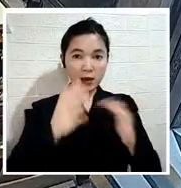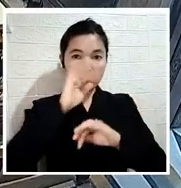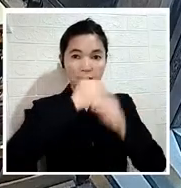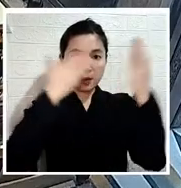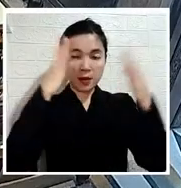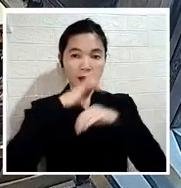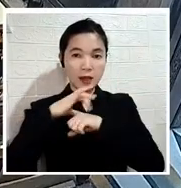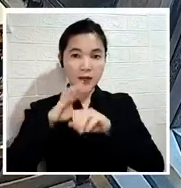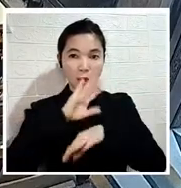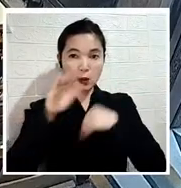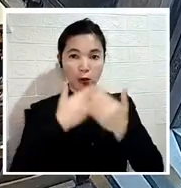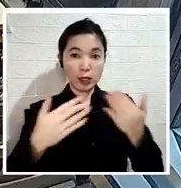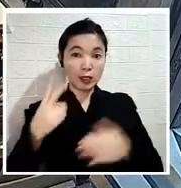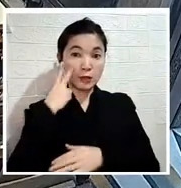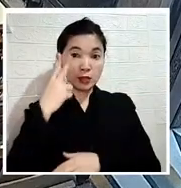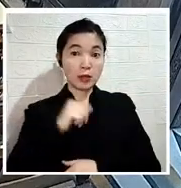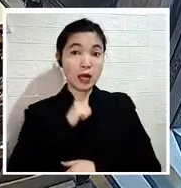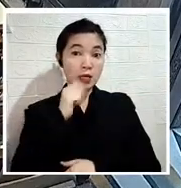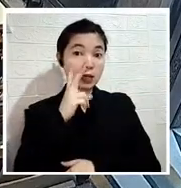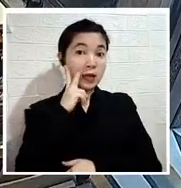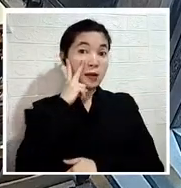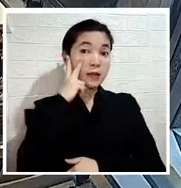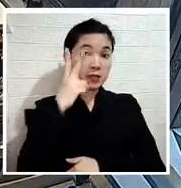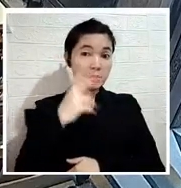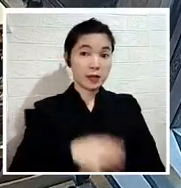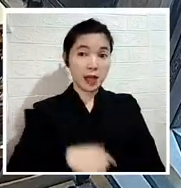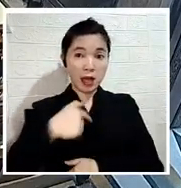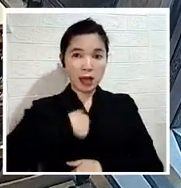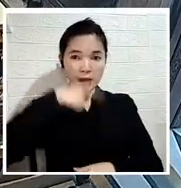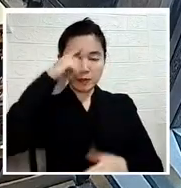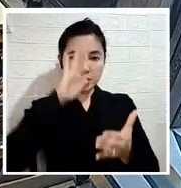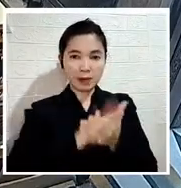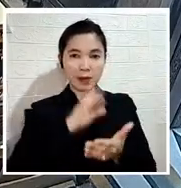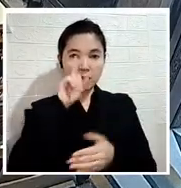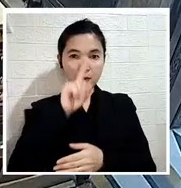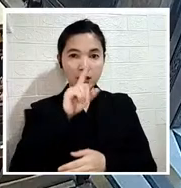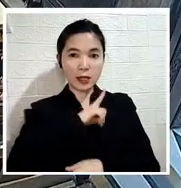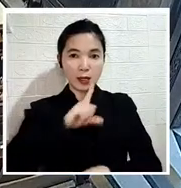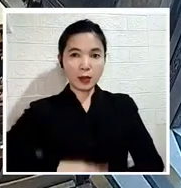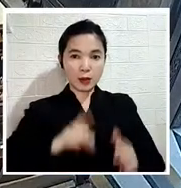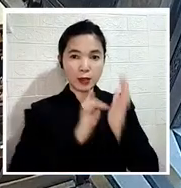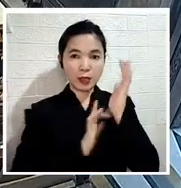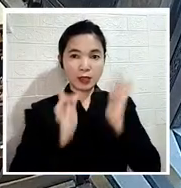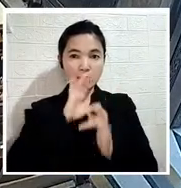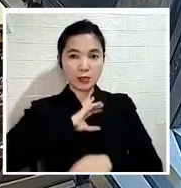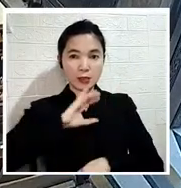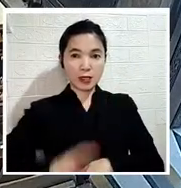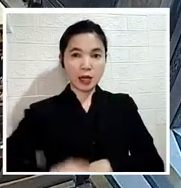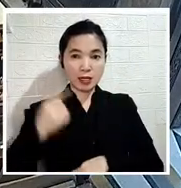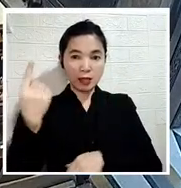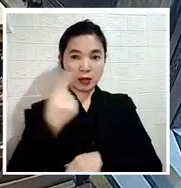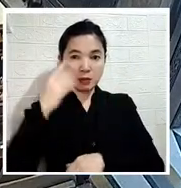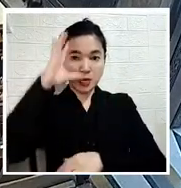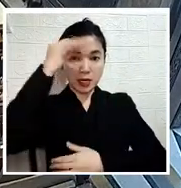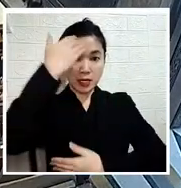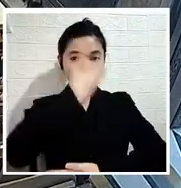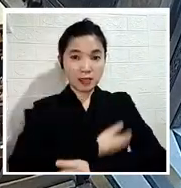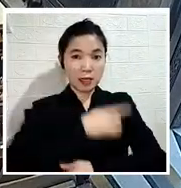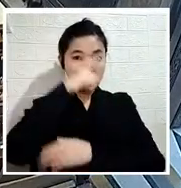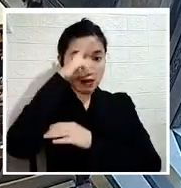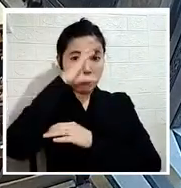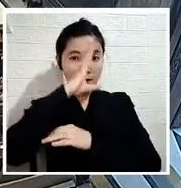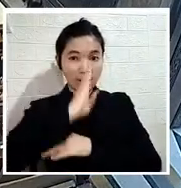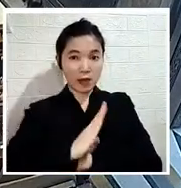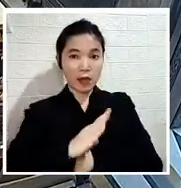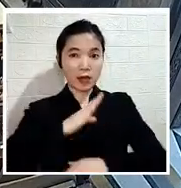all things visible and invisible. I believe in one Lord Jesus Christ, the only begotten Son of God, born